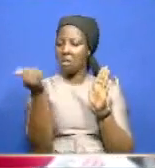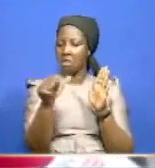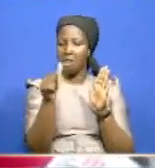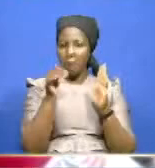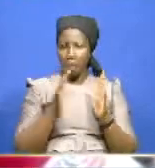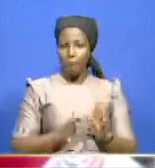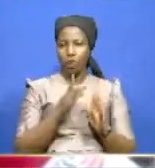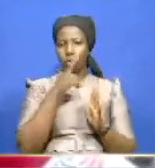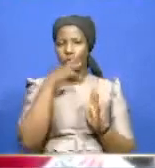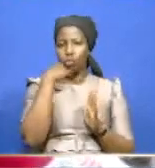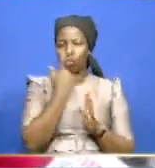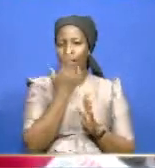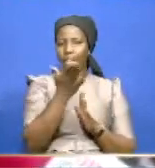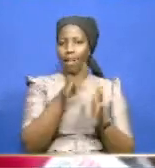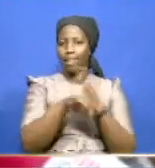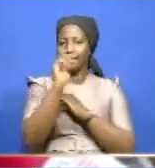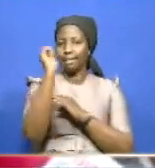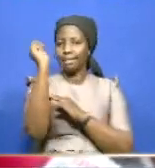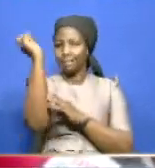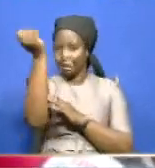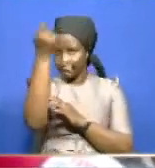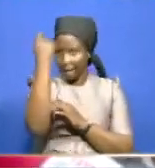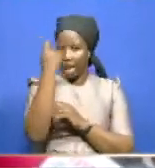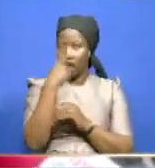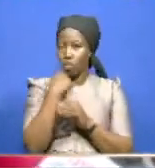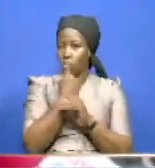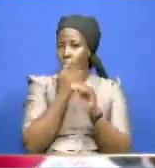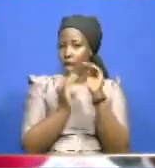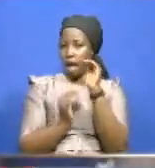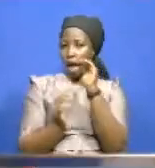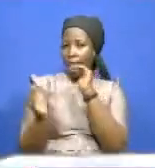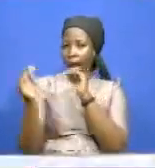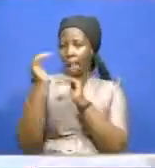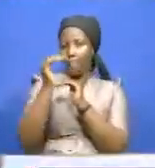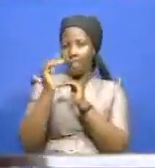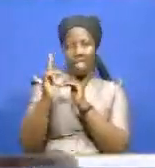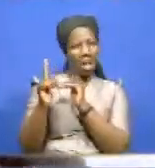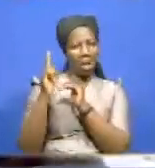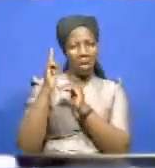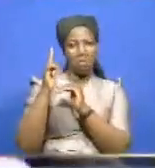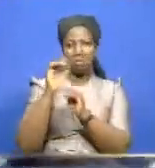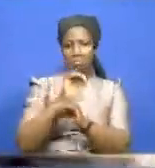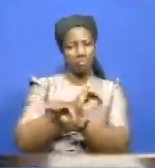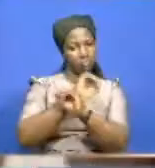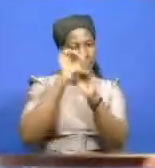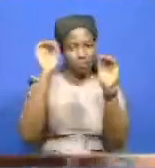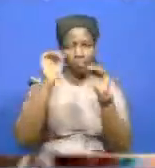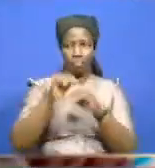in the Republic of Kenya who is above the law.